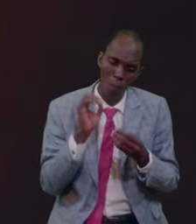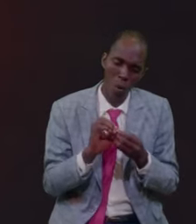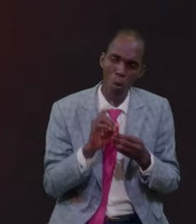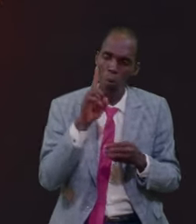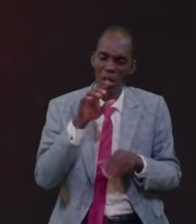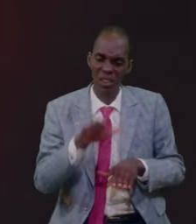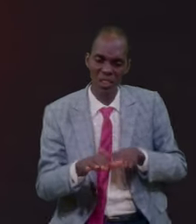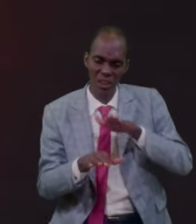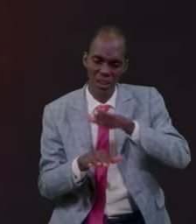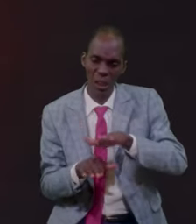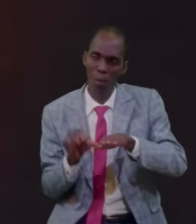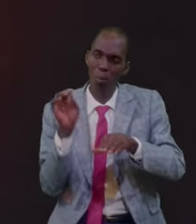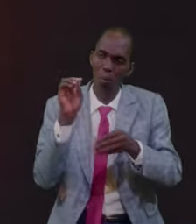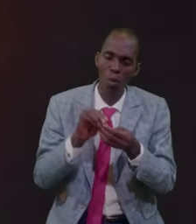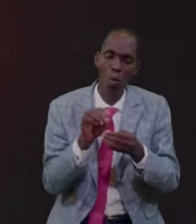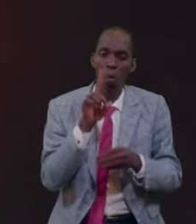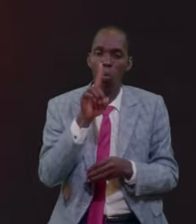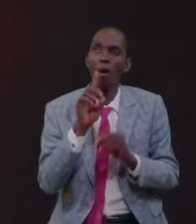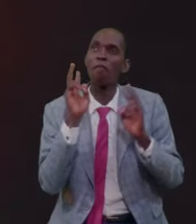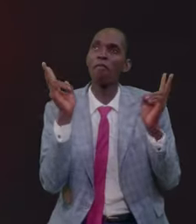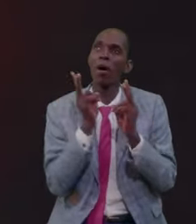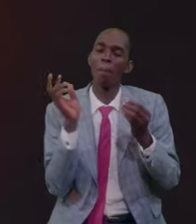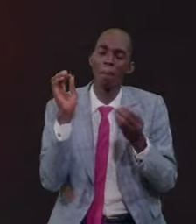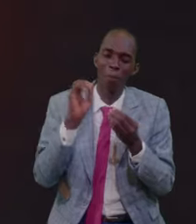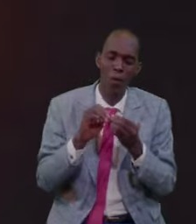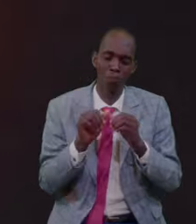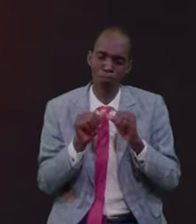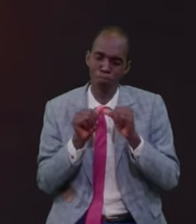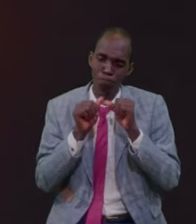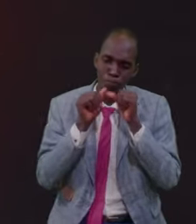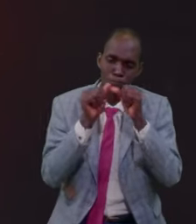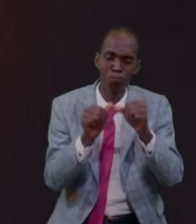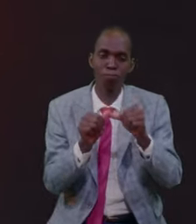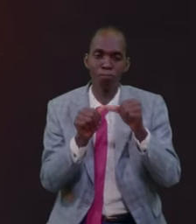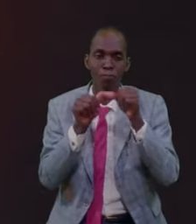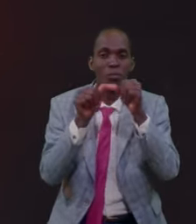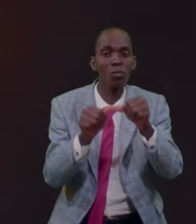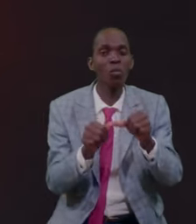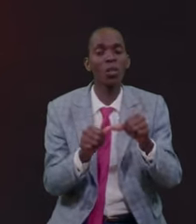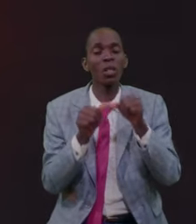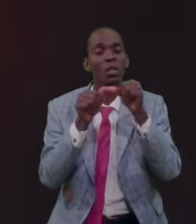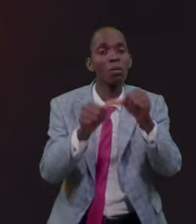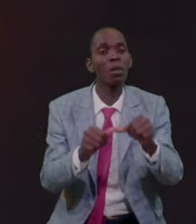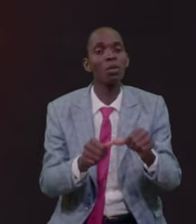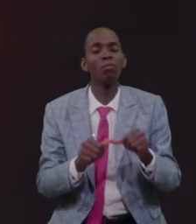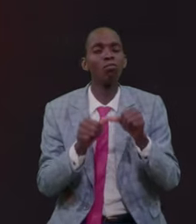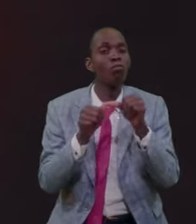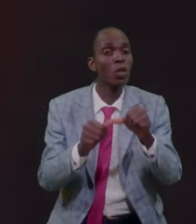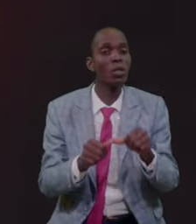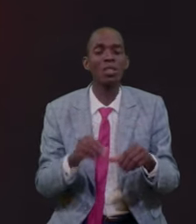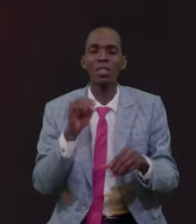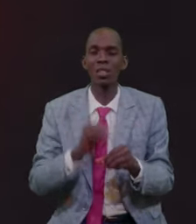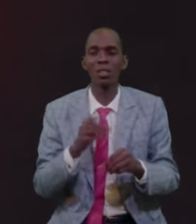more, one victory more. Steadfast, steadfast, all along, moving in